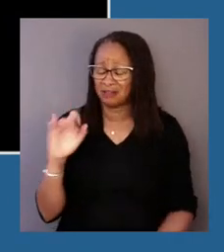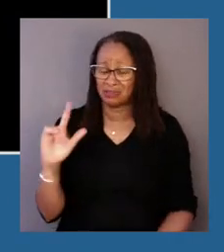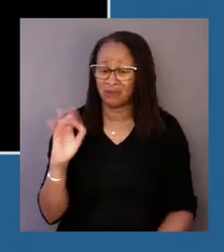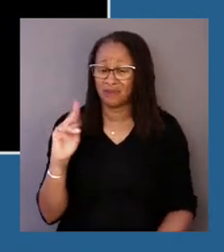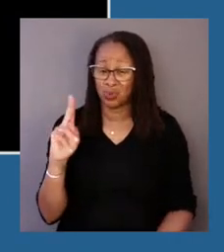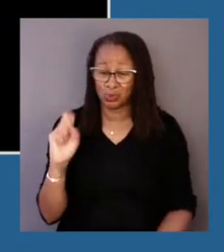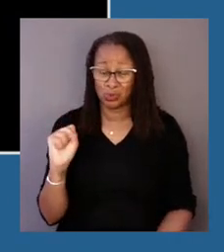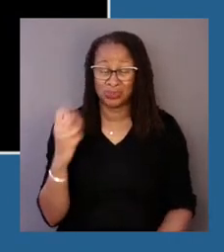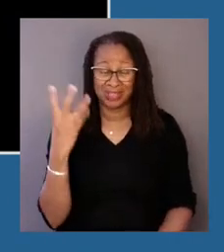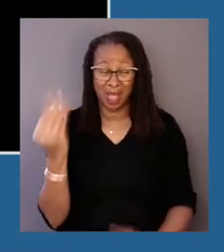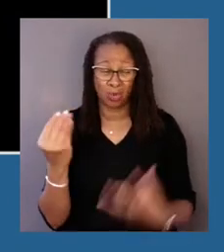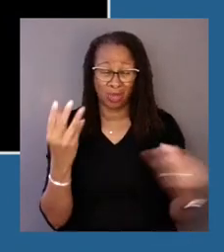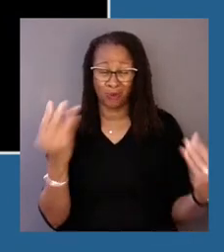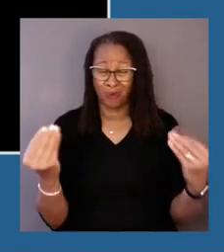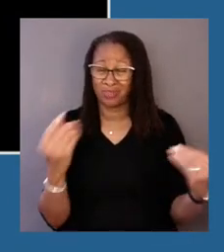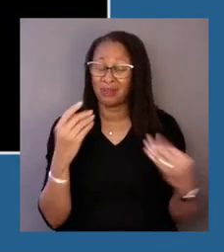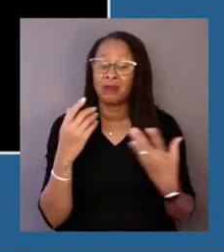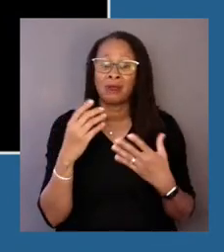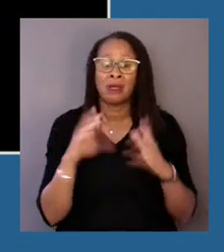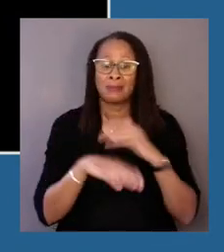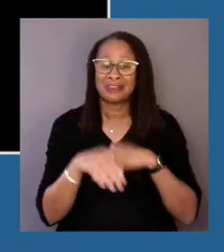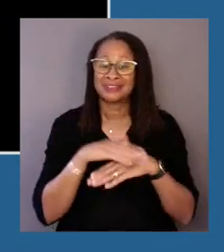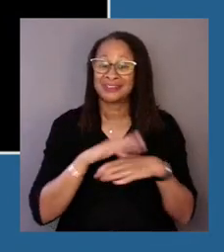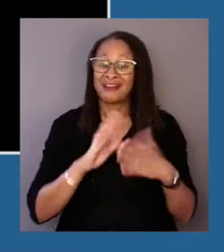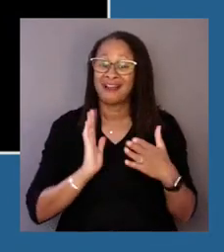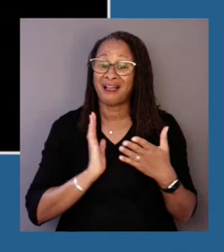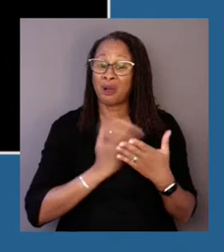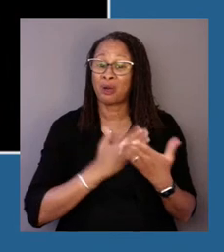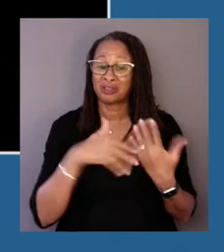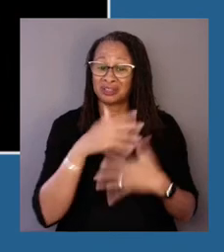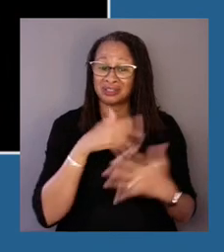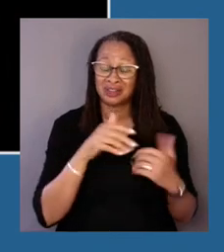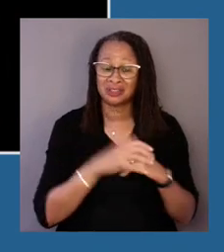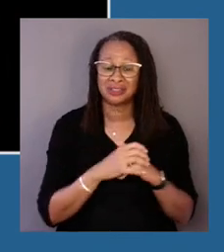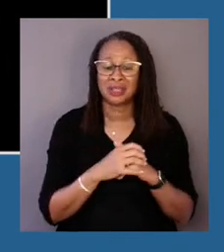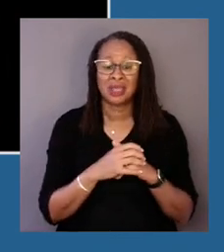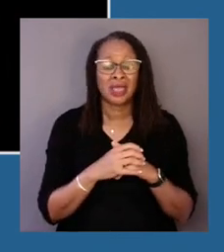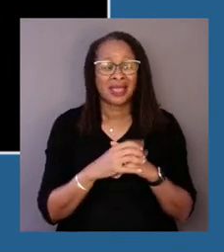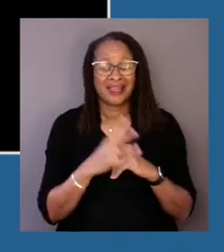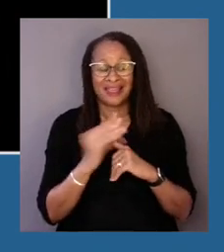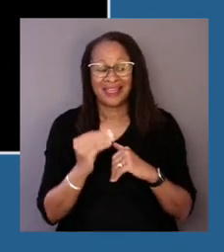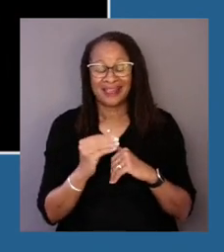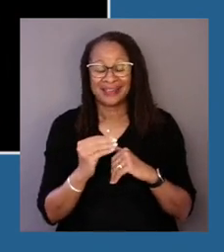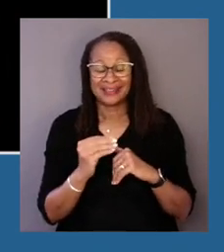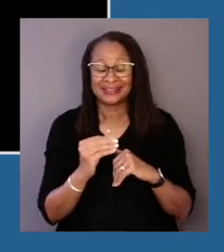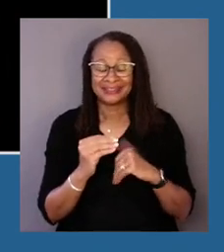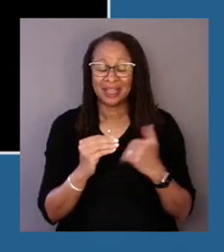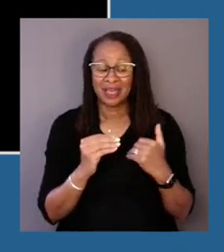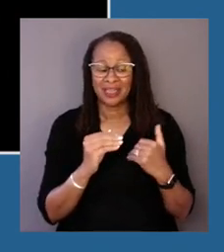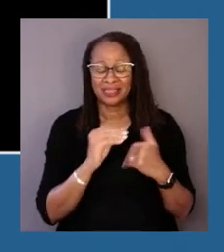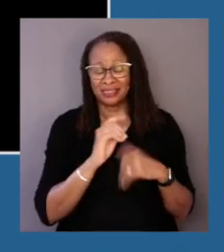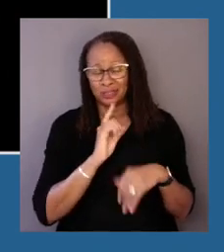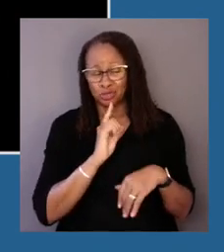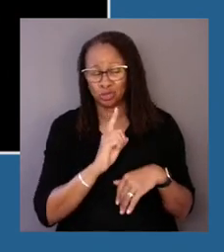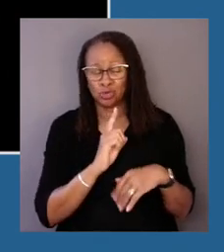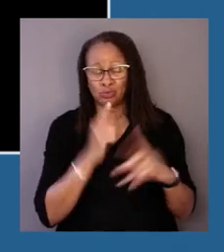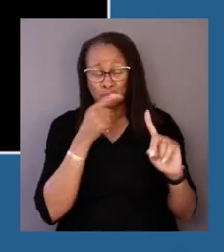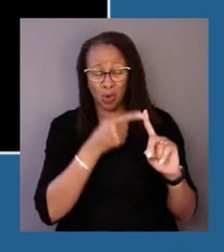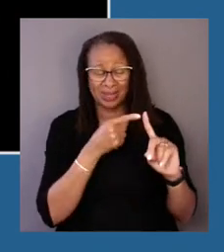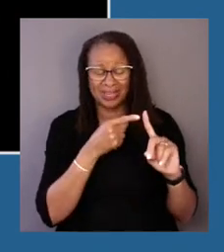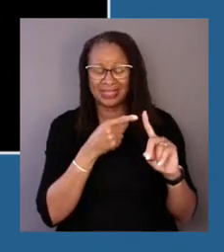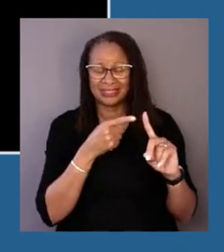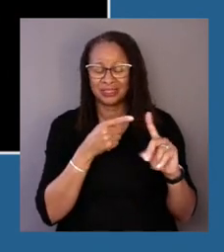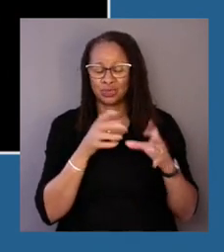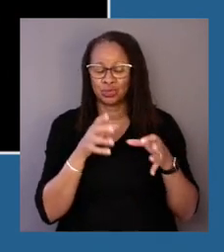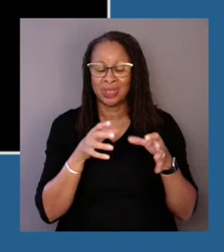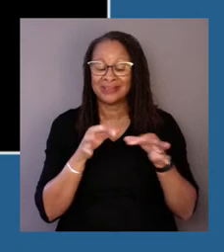and its critical role in securing delay of climate action at a meaningful